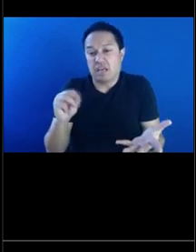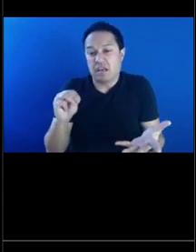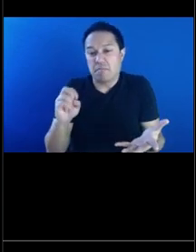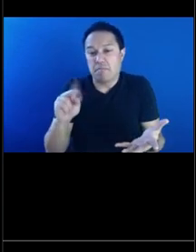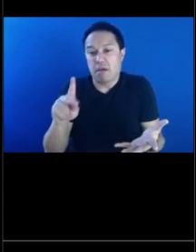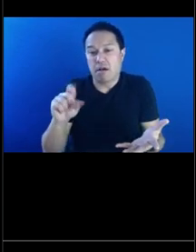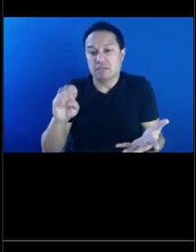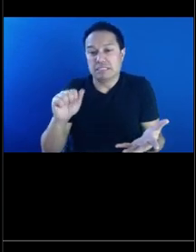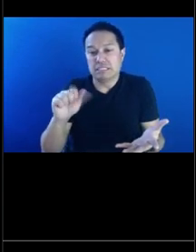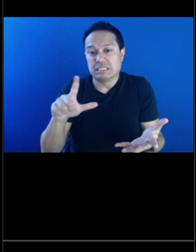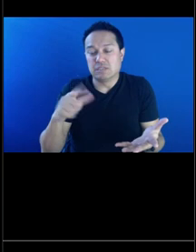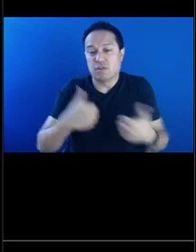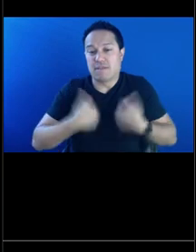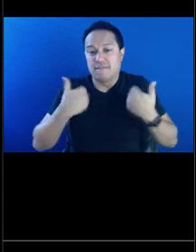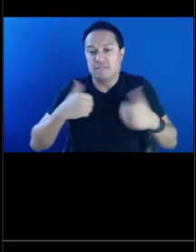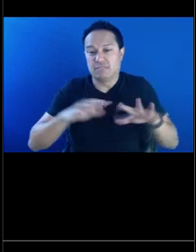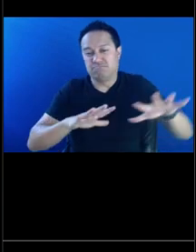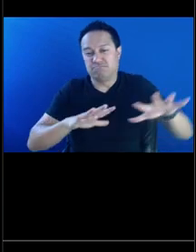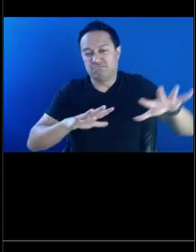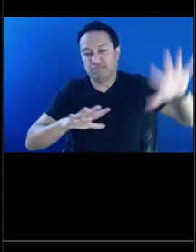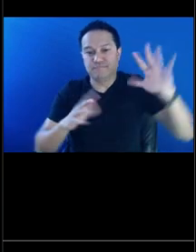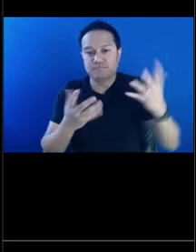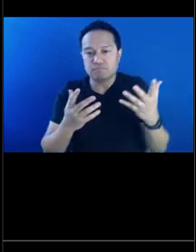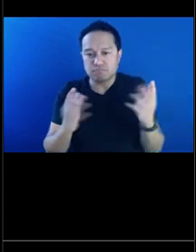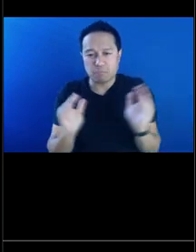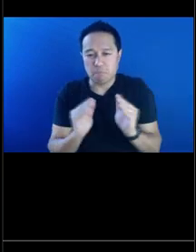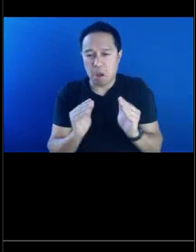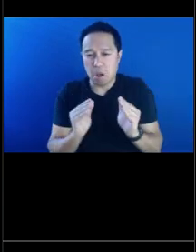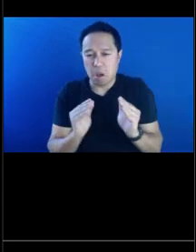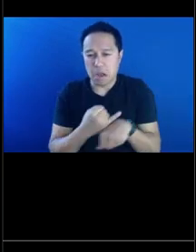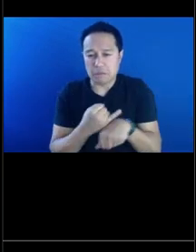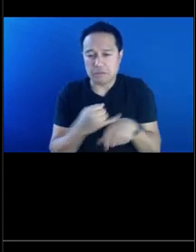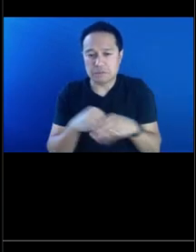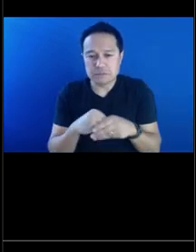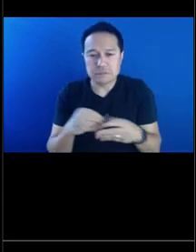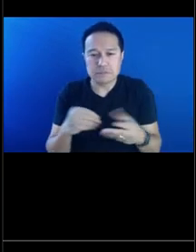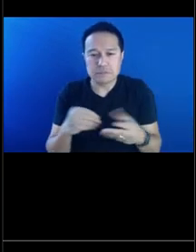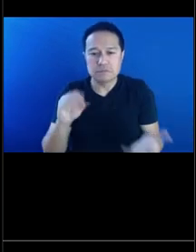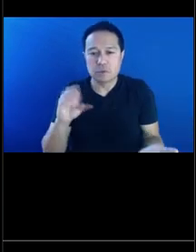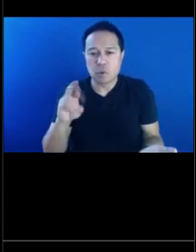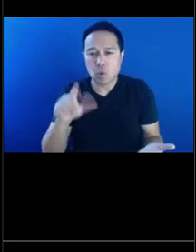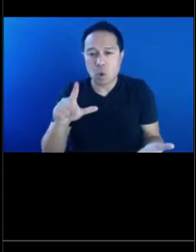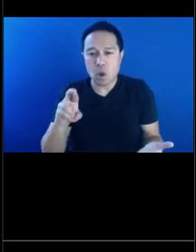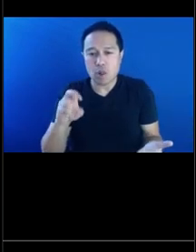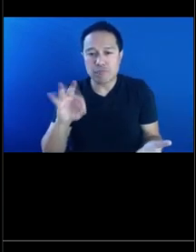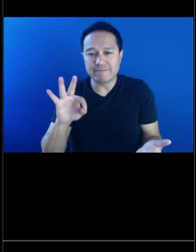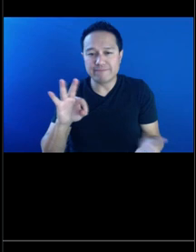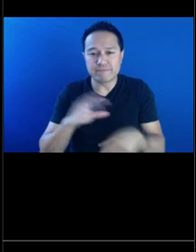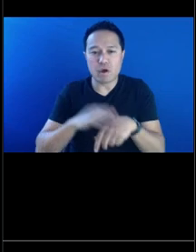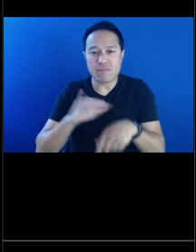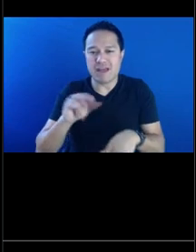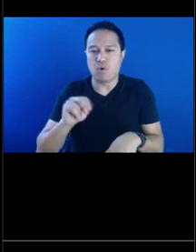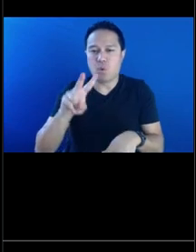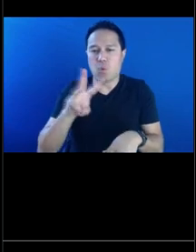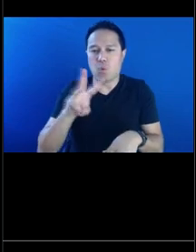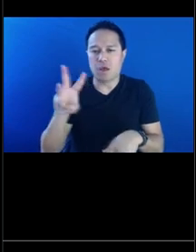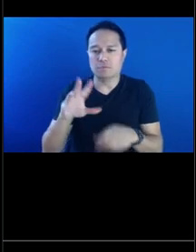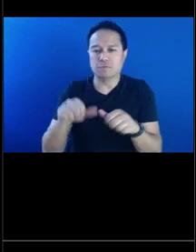seal population is up in these tiny islands and coral reefs in the northwestern Hawaiian islands, and that's about 1,100